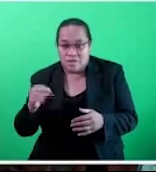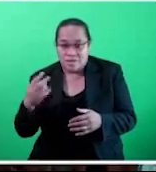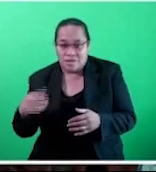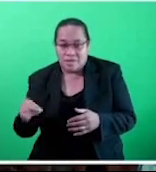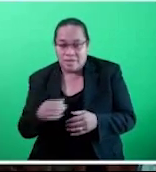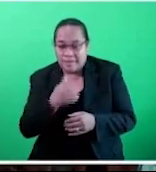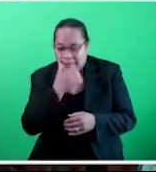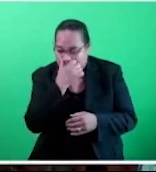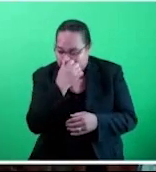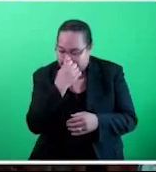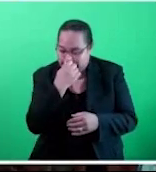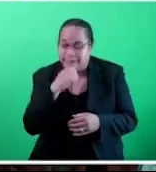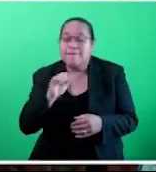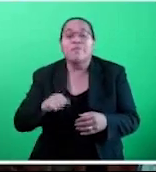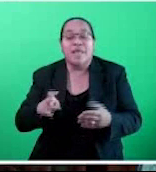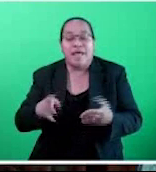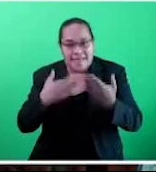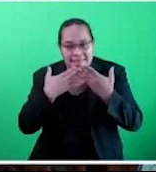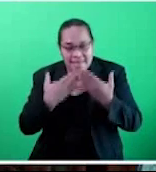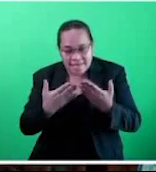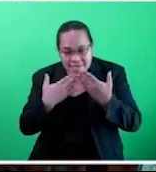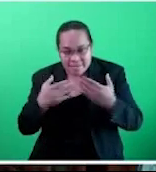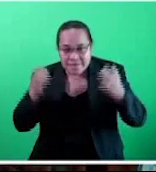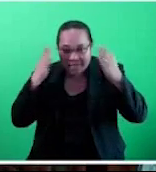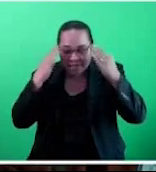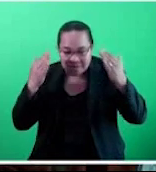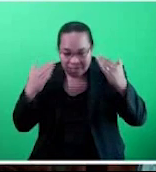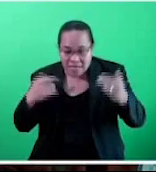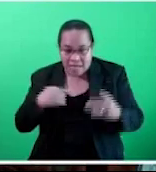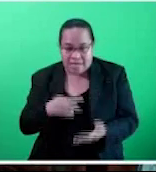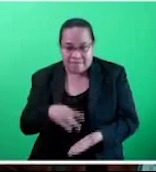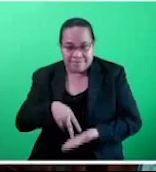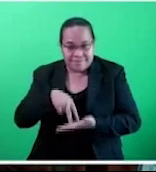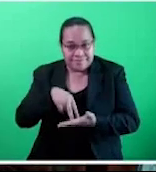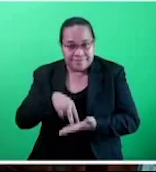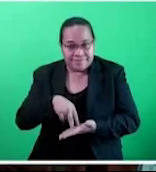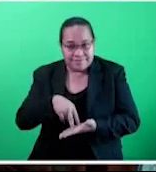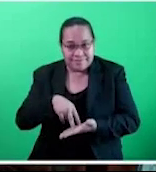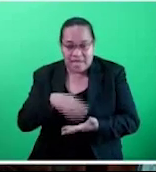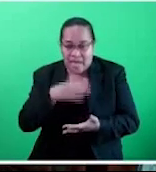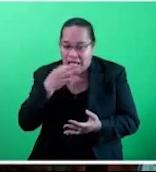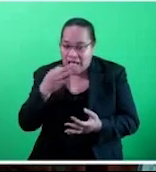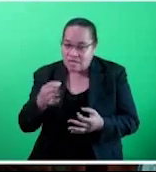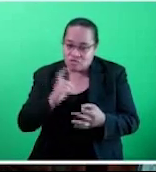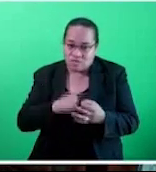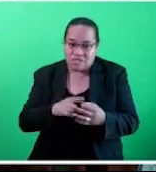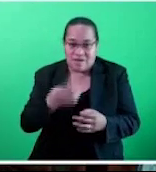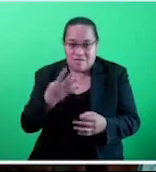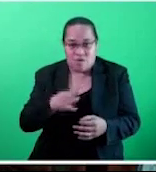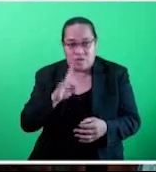floor. Thank you, Mr. Speaker, sir. Mr. Speaker, sir, I rise to ask question 41,